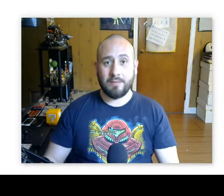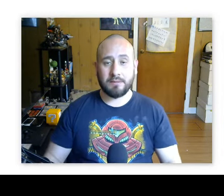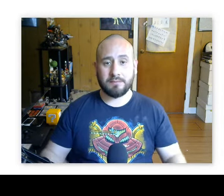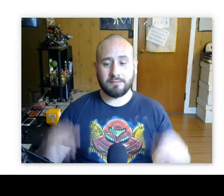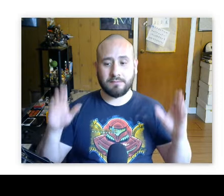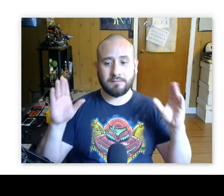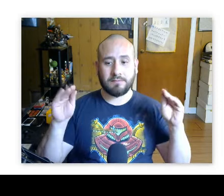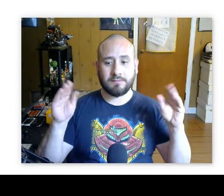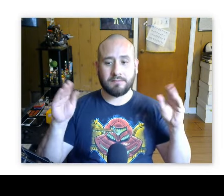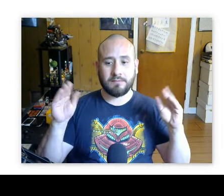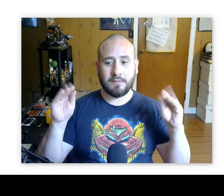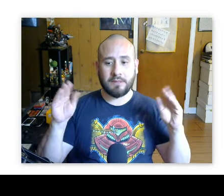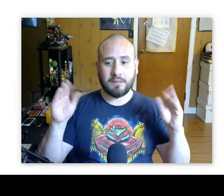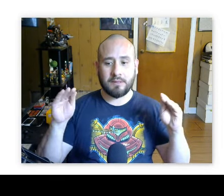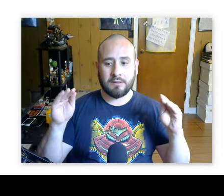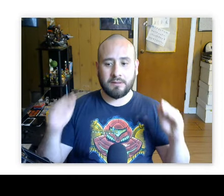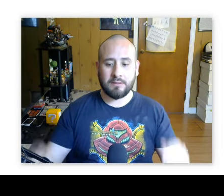Crab.